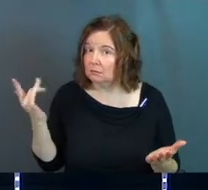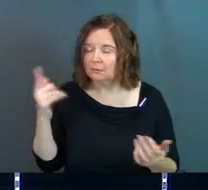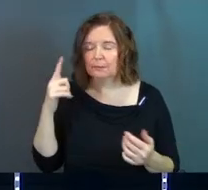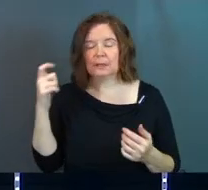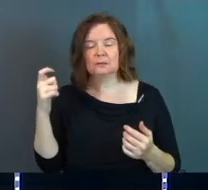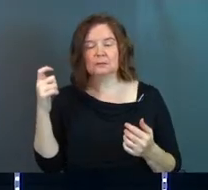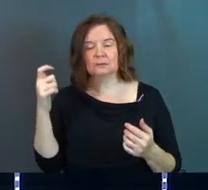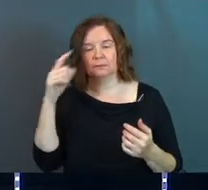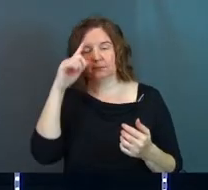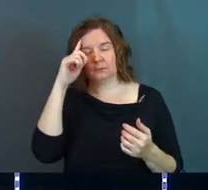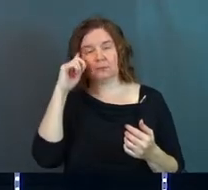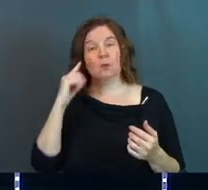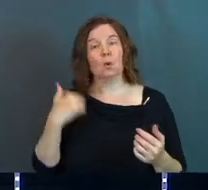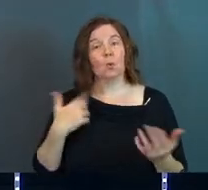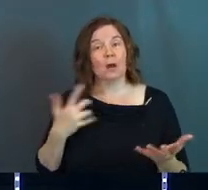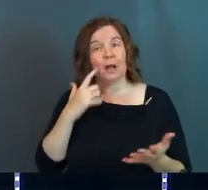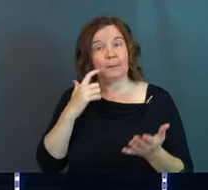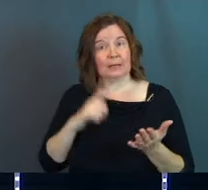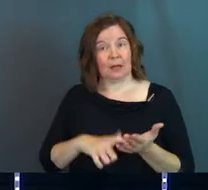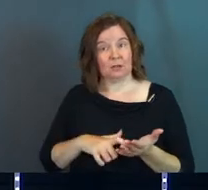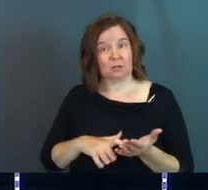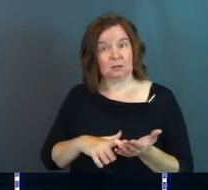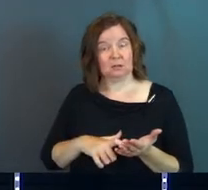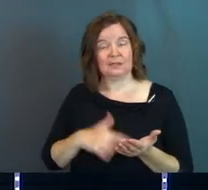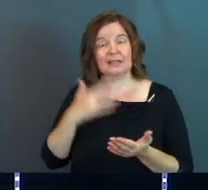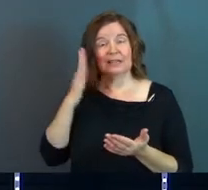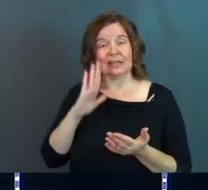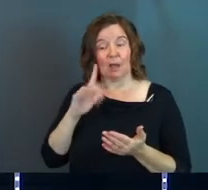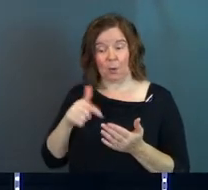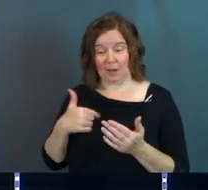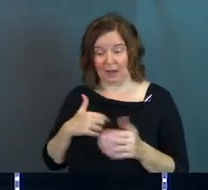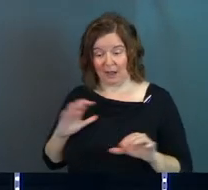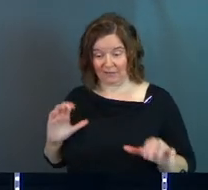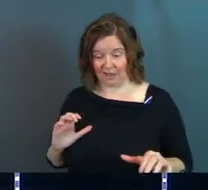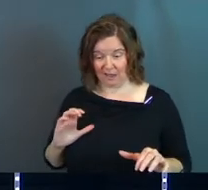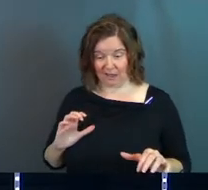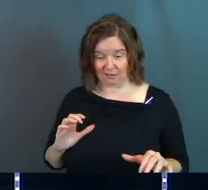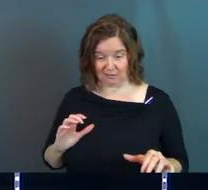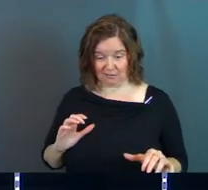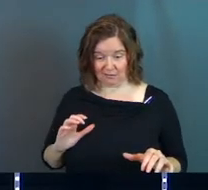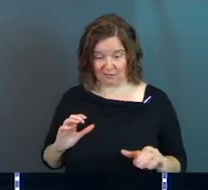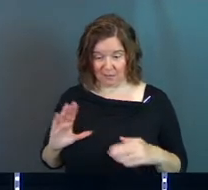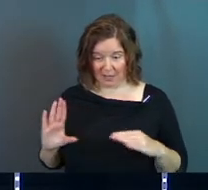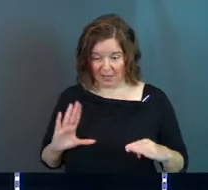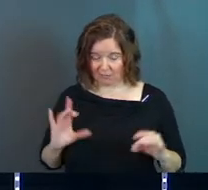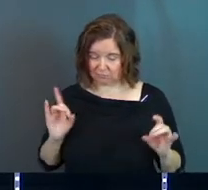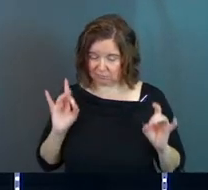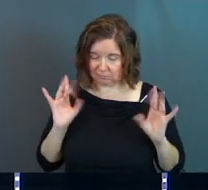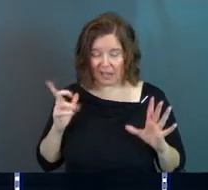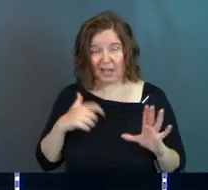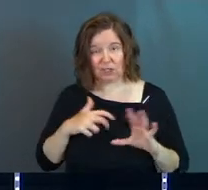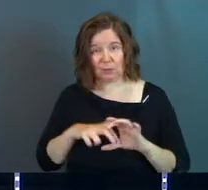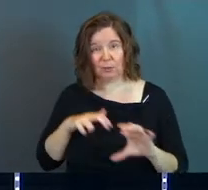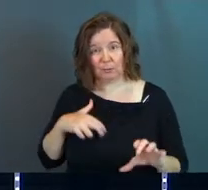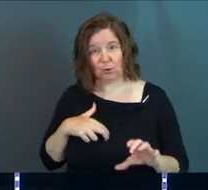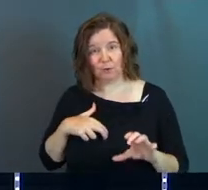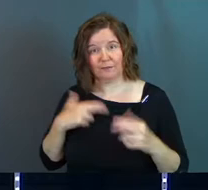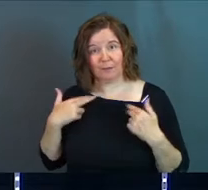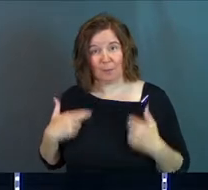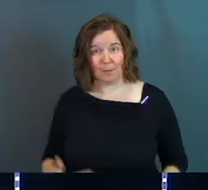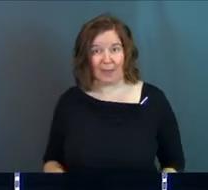is because what I'm acknowledging there is, God, what I have done is so grievous, I should be removed from